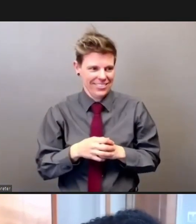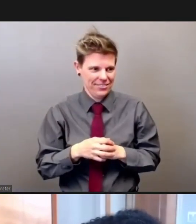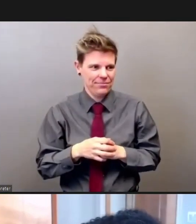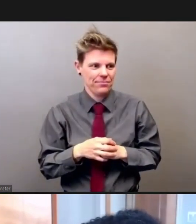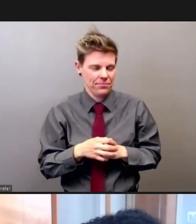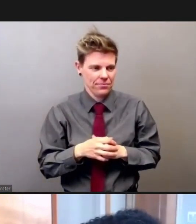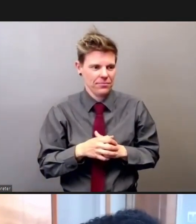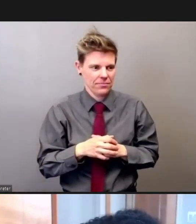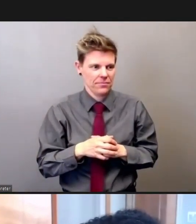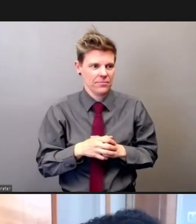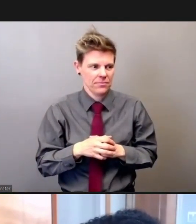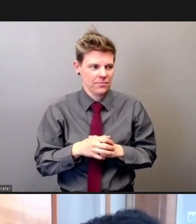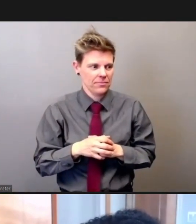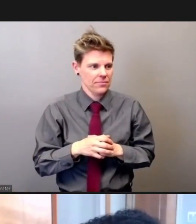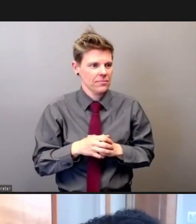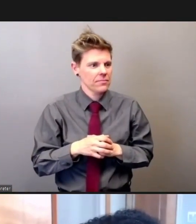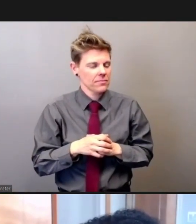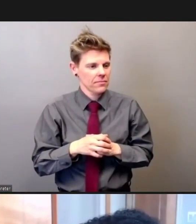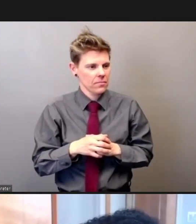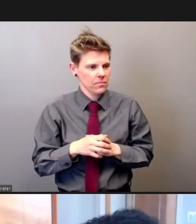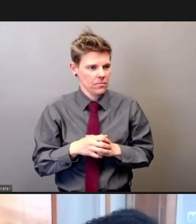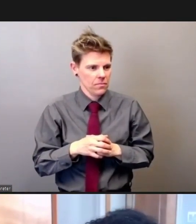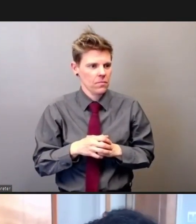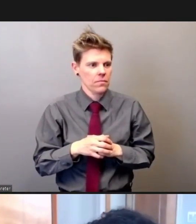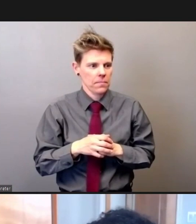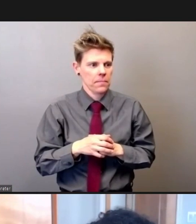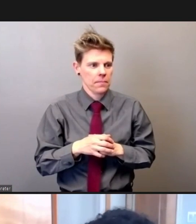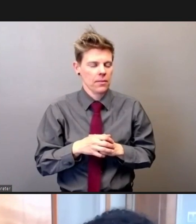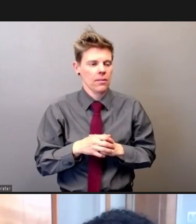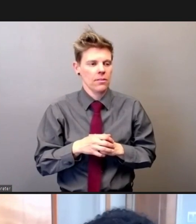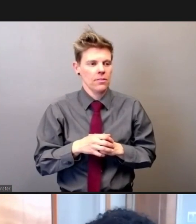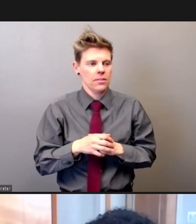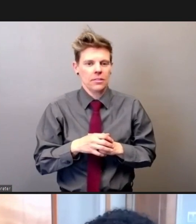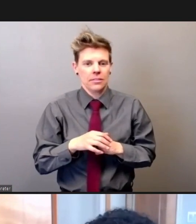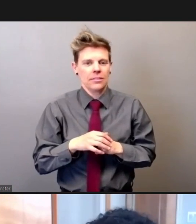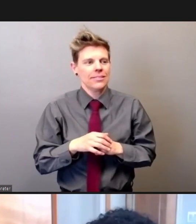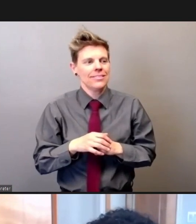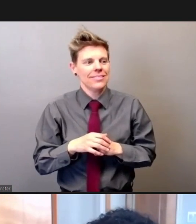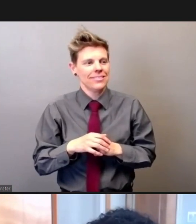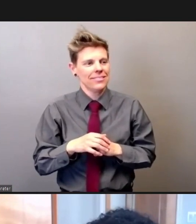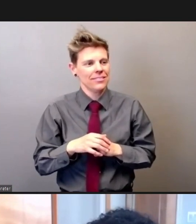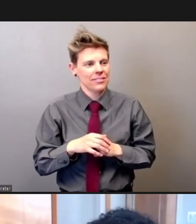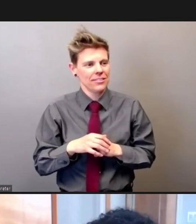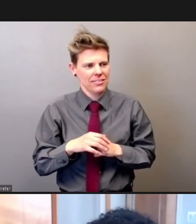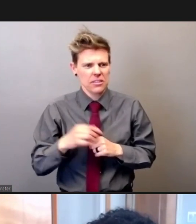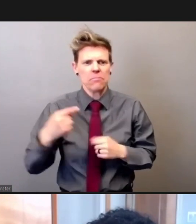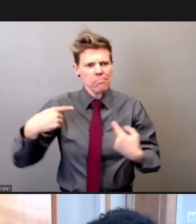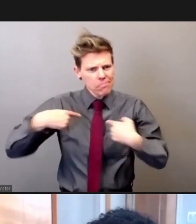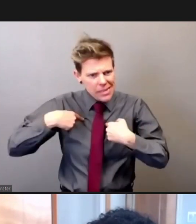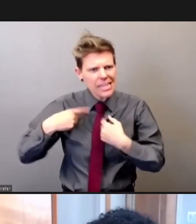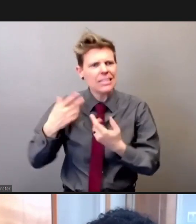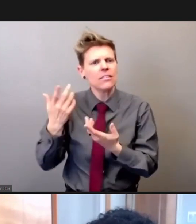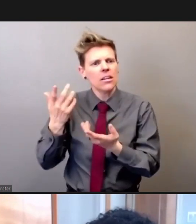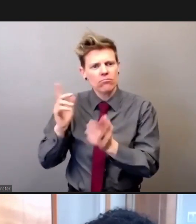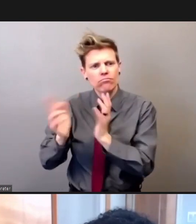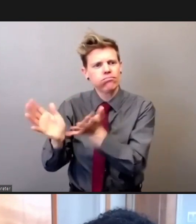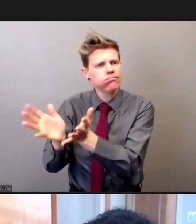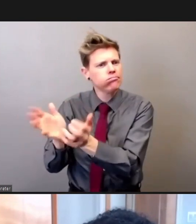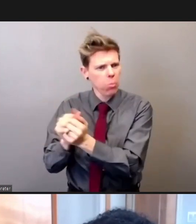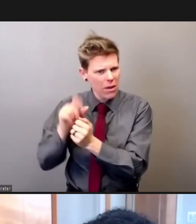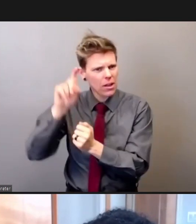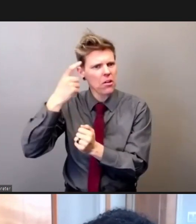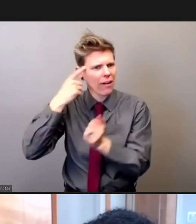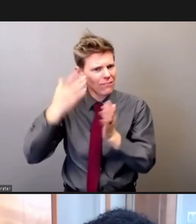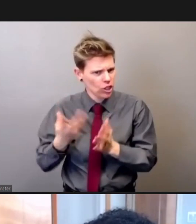Anyway, the governor and I enjoy engaging in spirited, deep discussions of issues. We'll leave it at that. But when we were